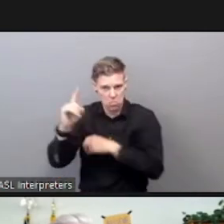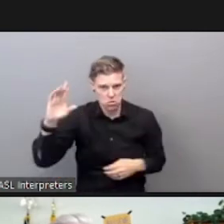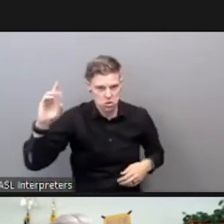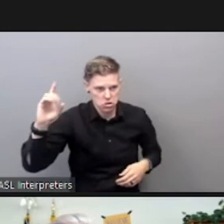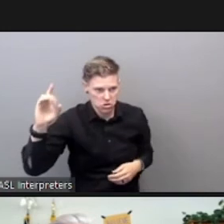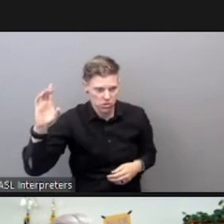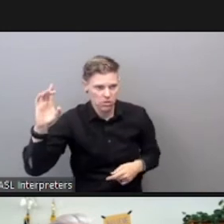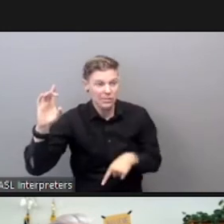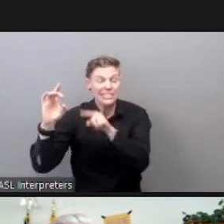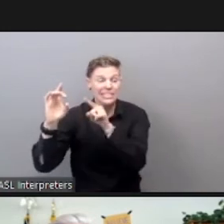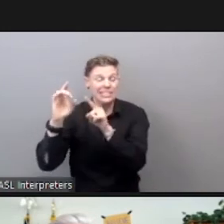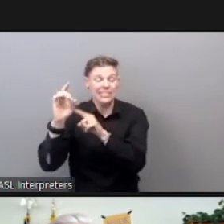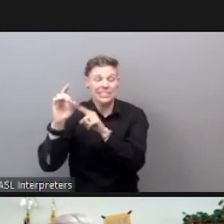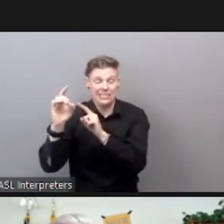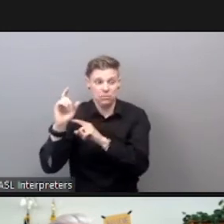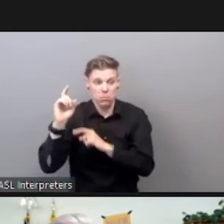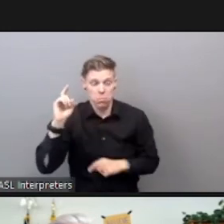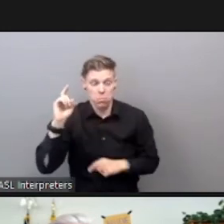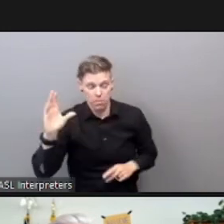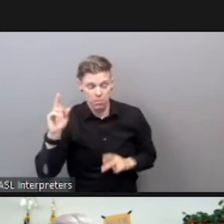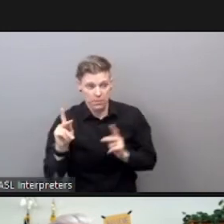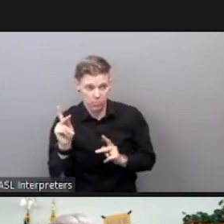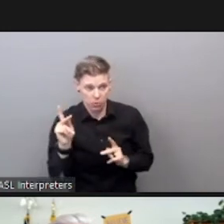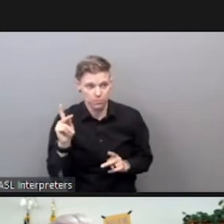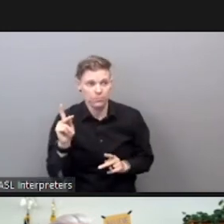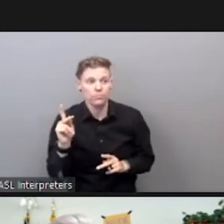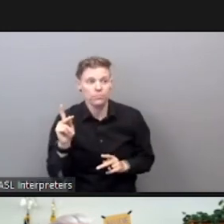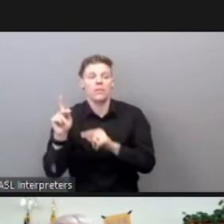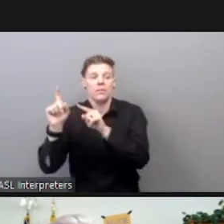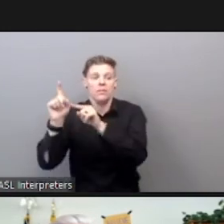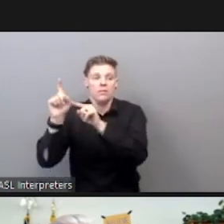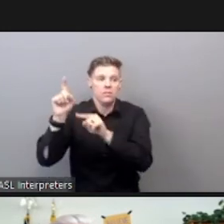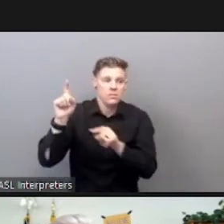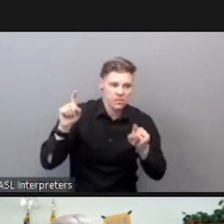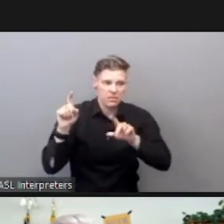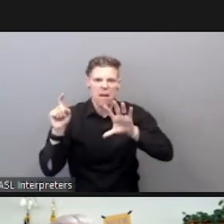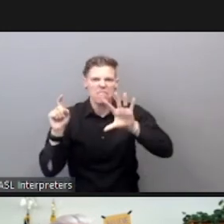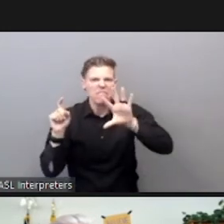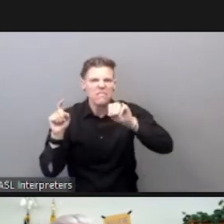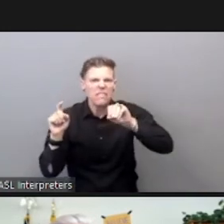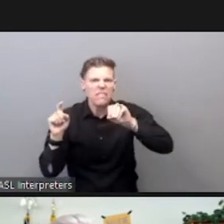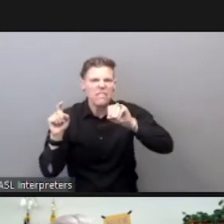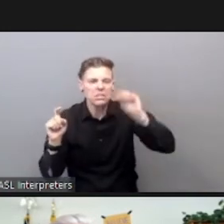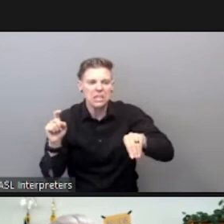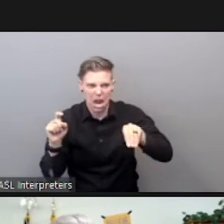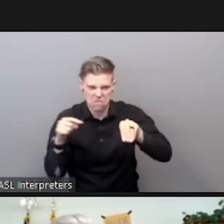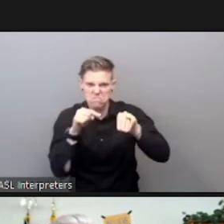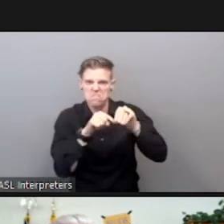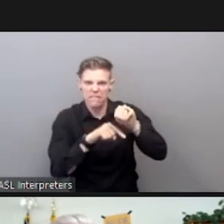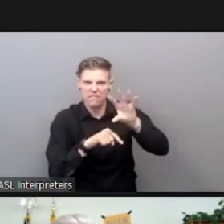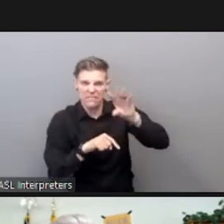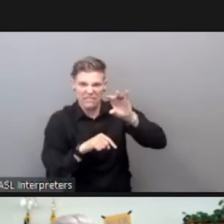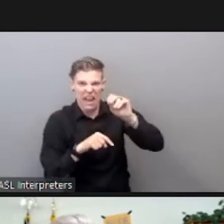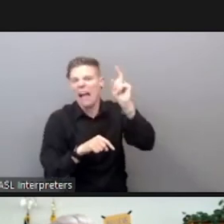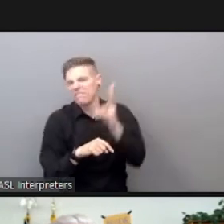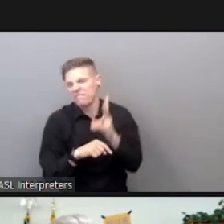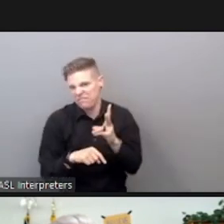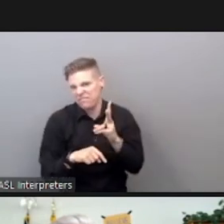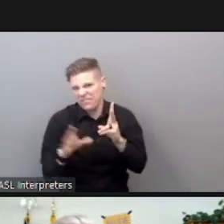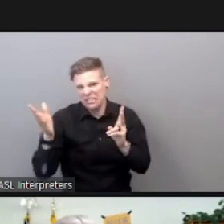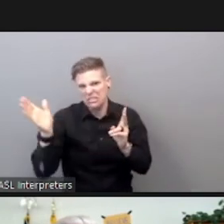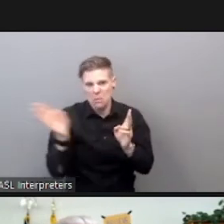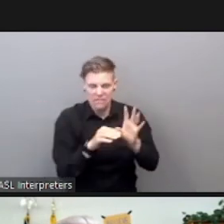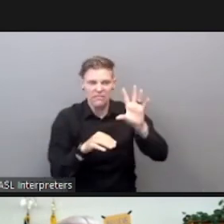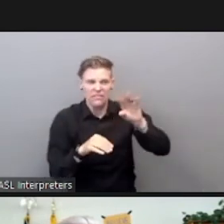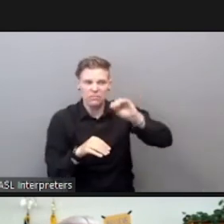but it's 50% of those people are 50% of the people are